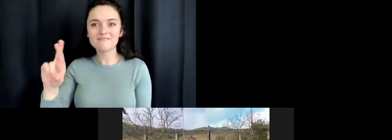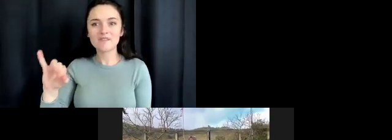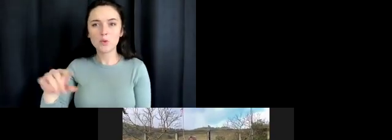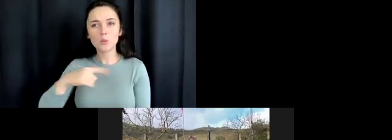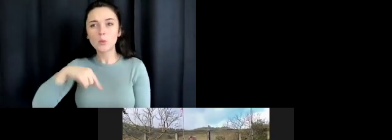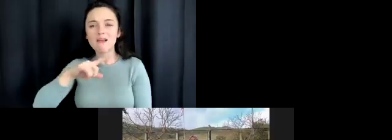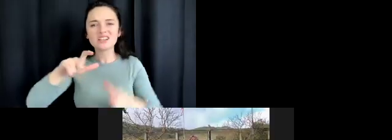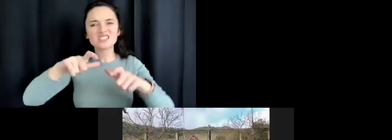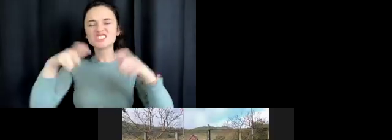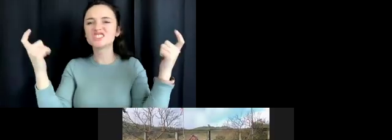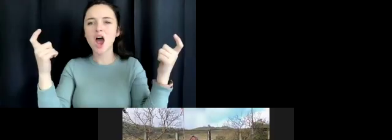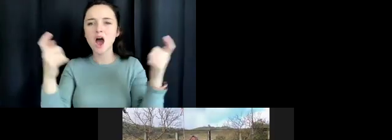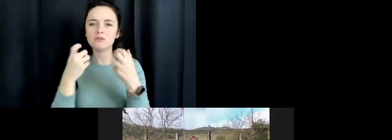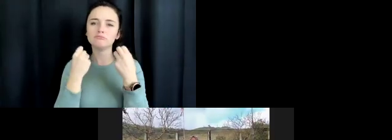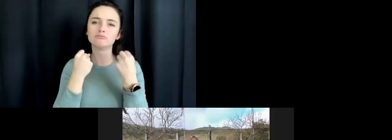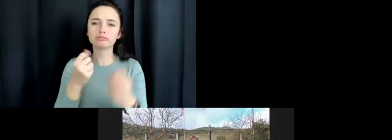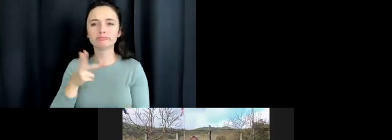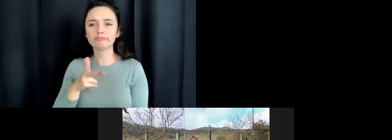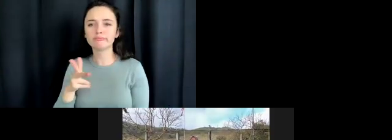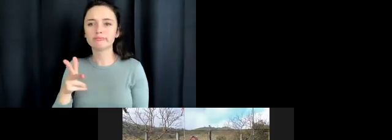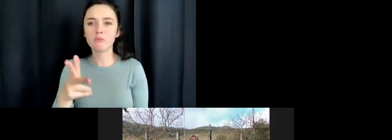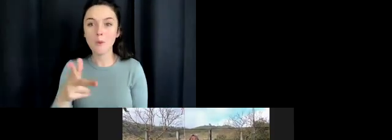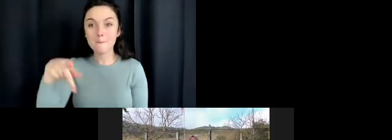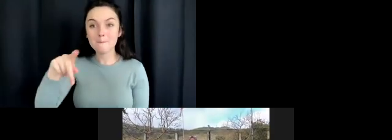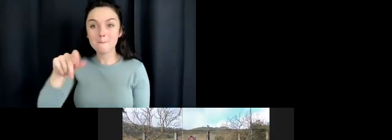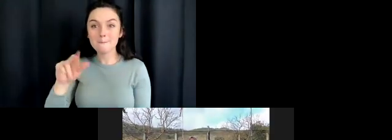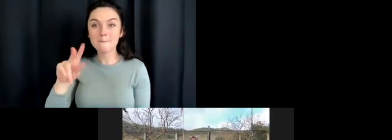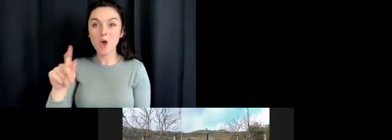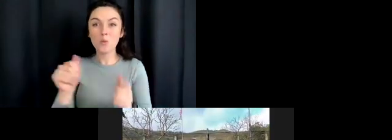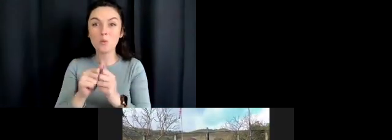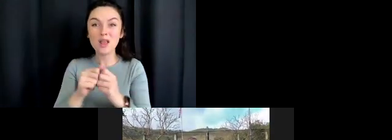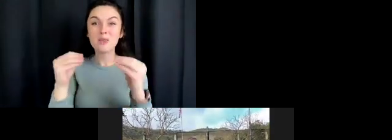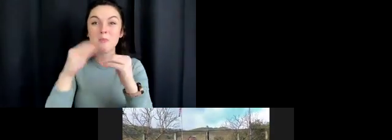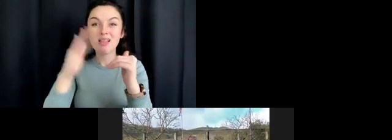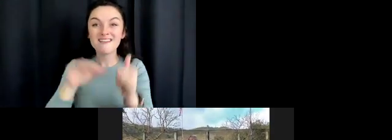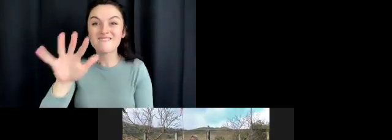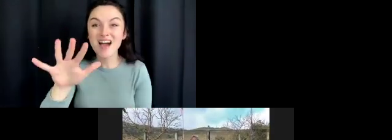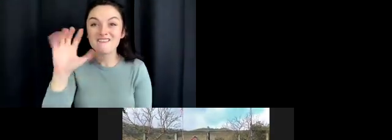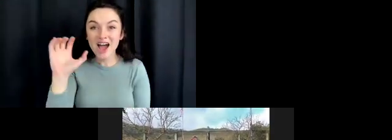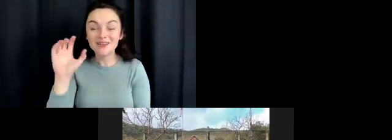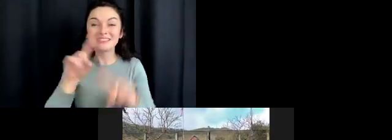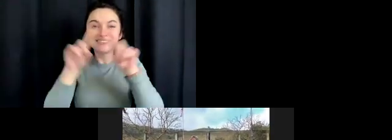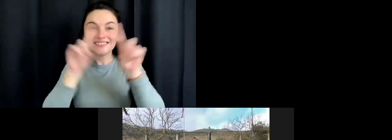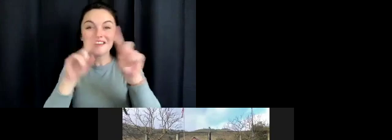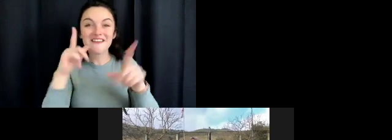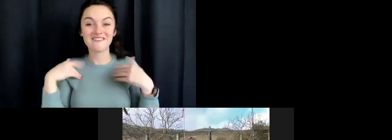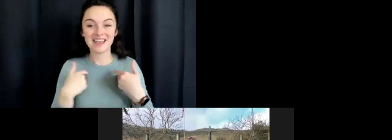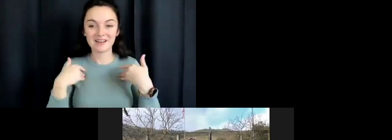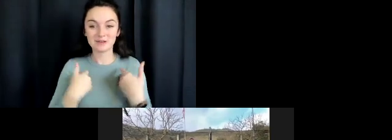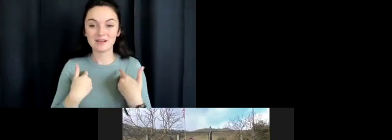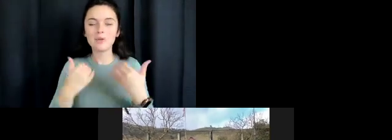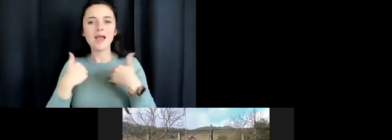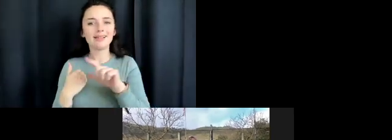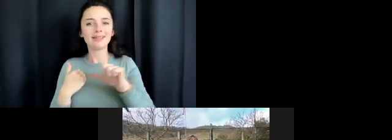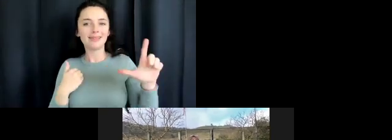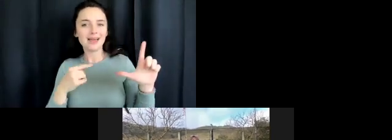a 600-acre park with over 500 different animals. We also have this walkthrough area called the Village. And this is